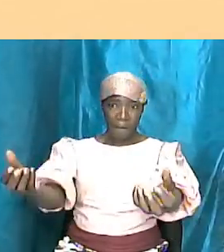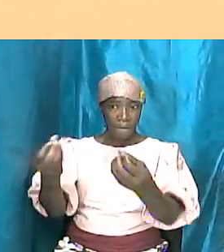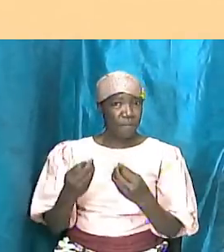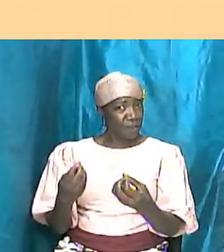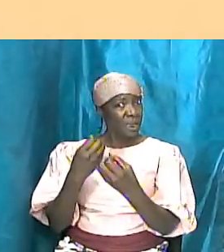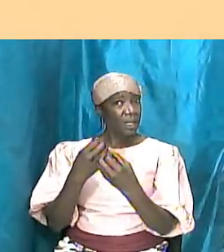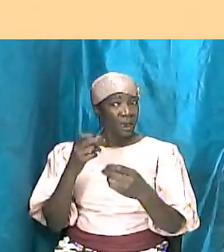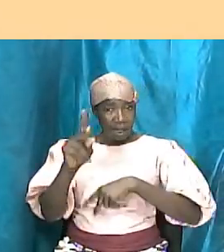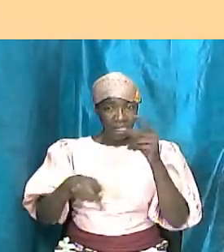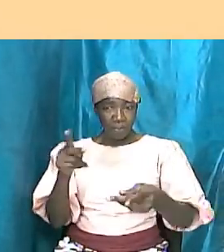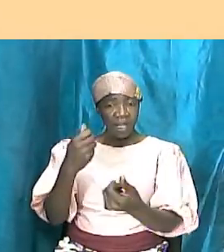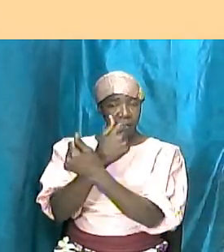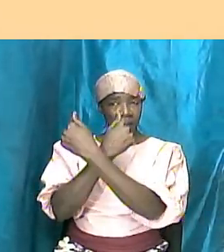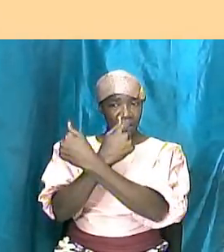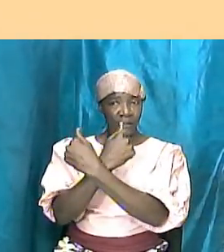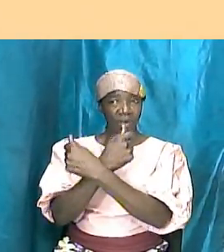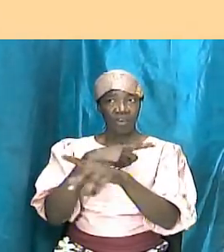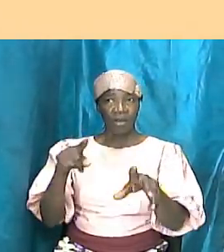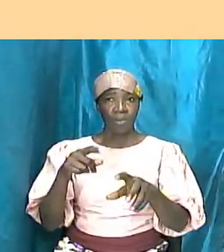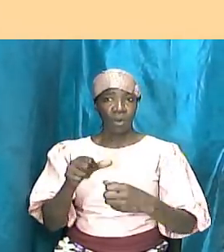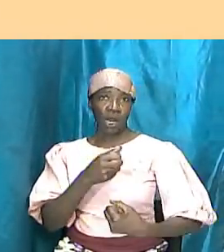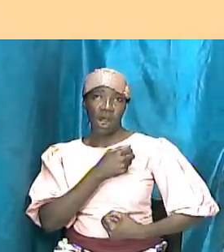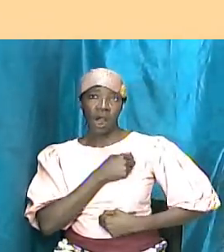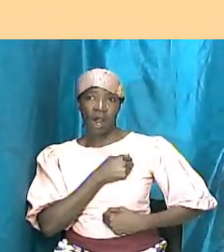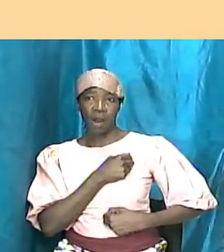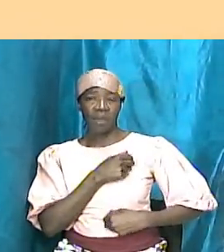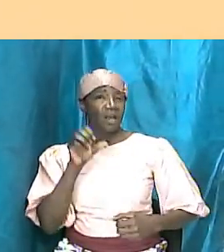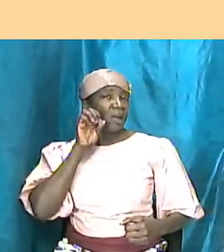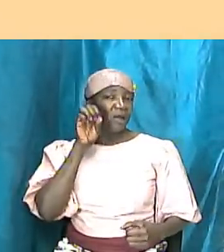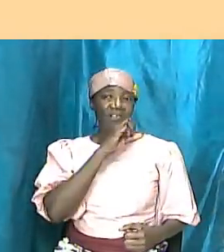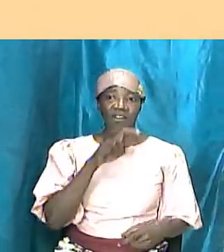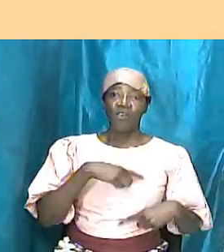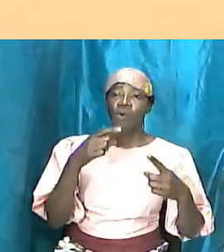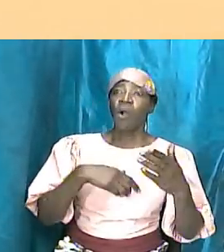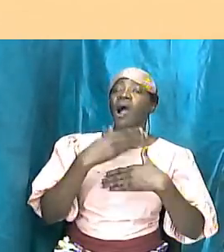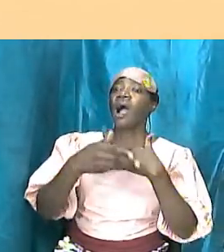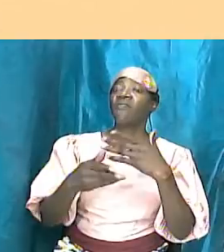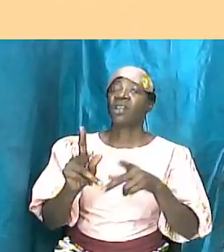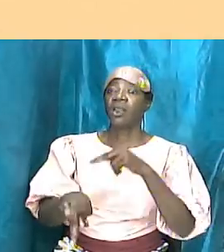And so the armies of Egypt went after them. But notice,